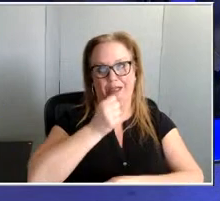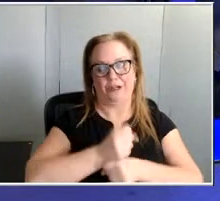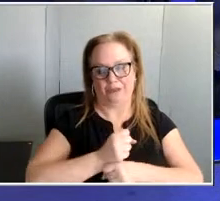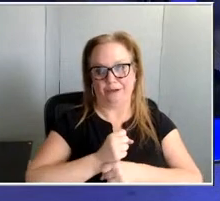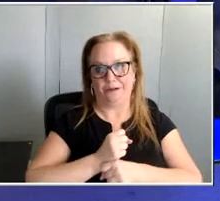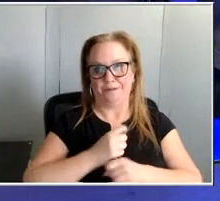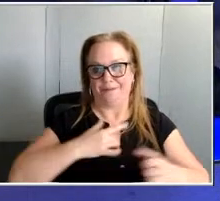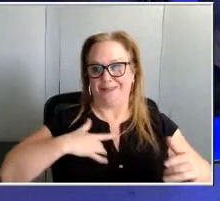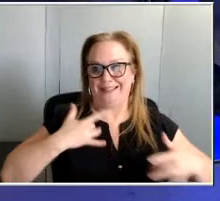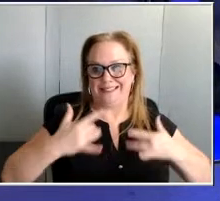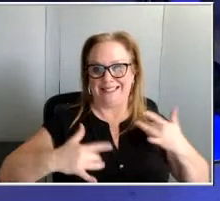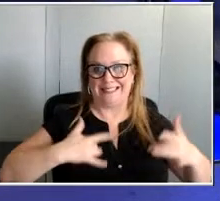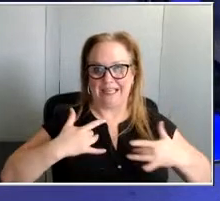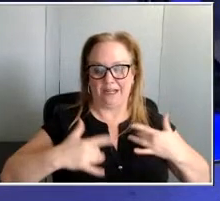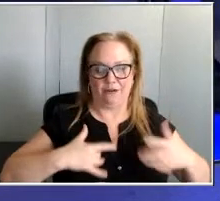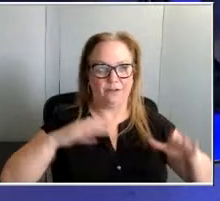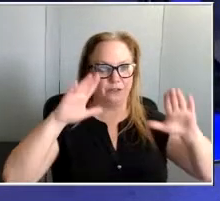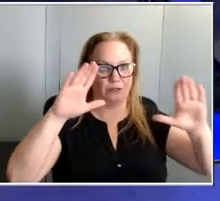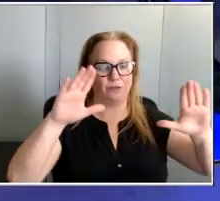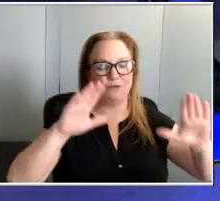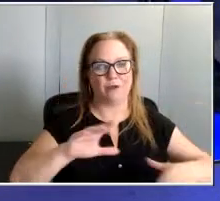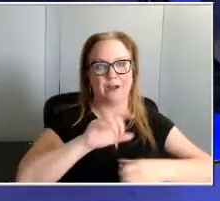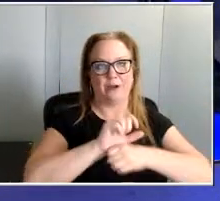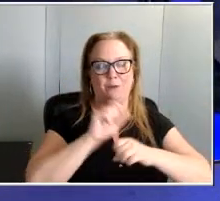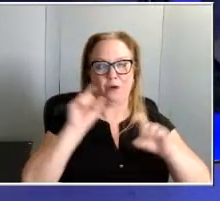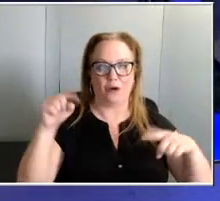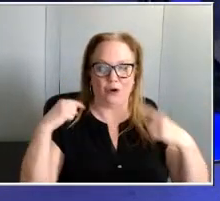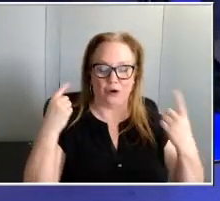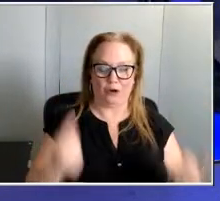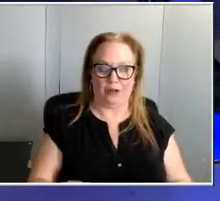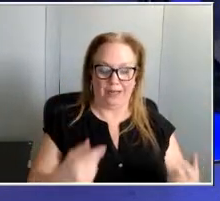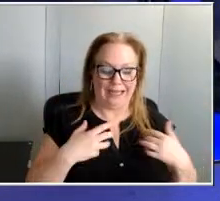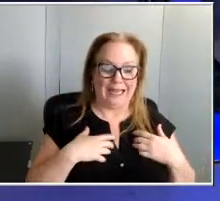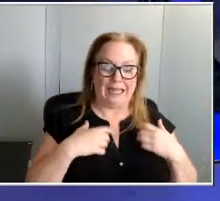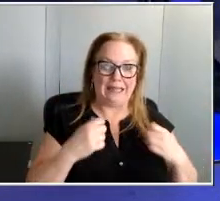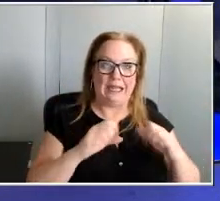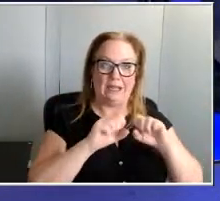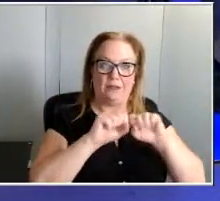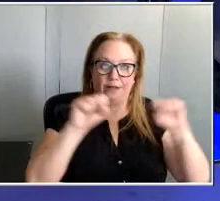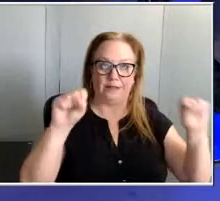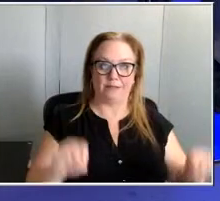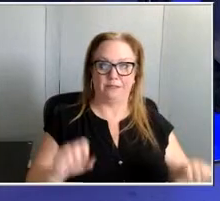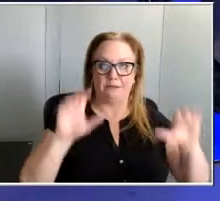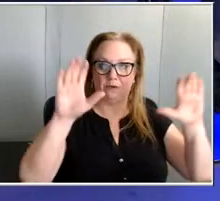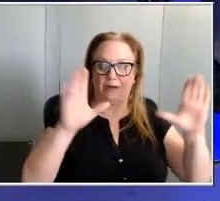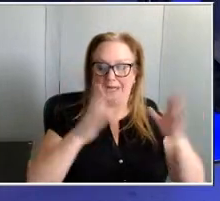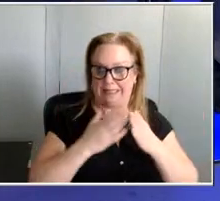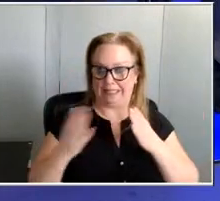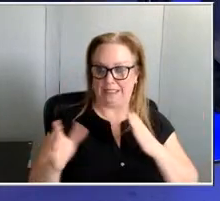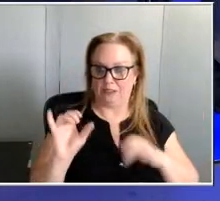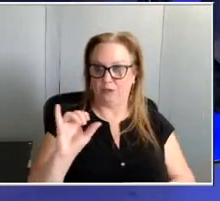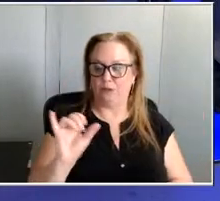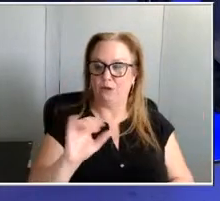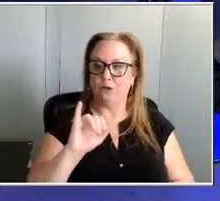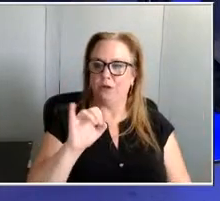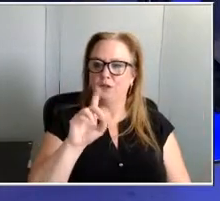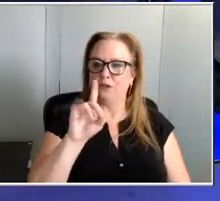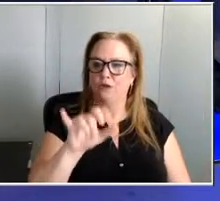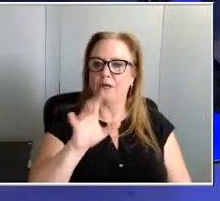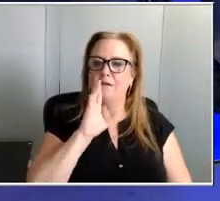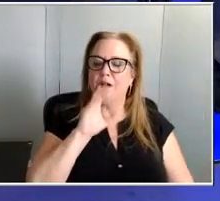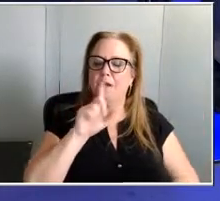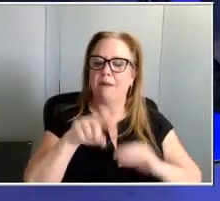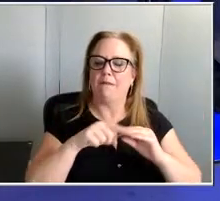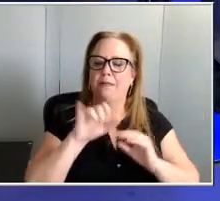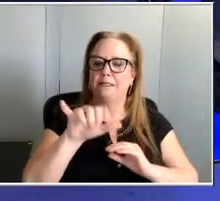exciting. You guys have done such great work over the years, and the health system's done some pretty cool stuff too. Jody, talk to us a little bit about what this CARE Collaborative is.